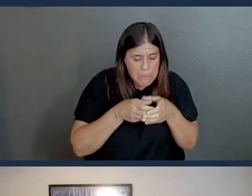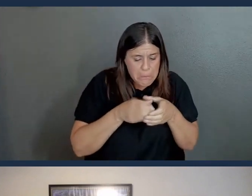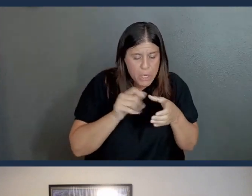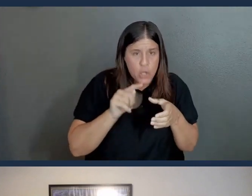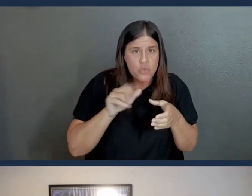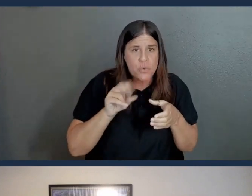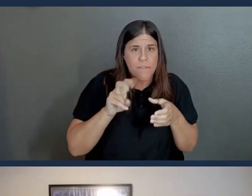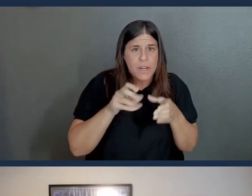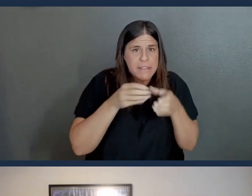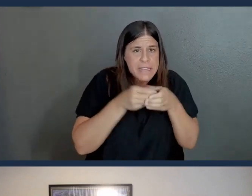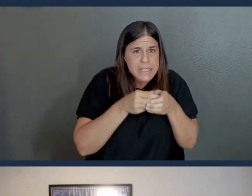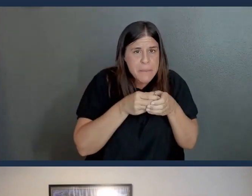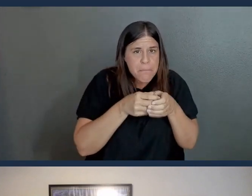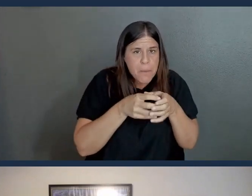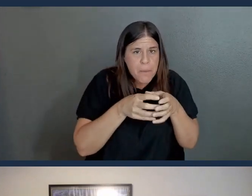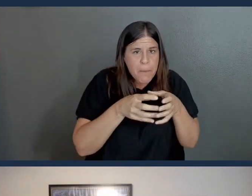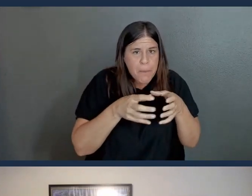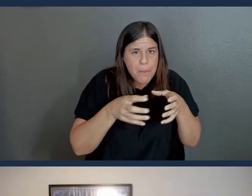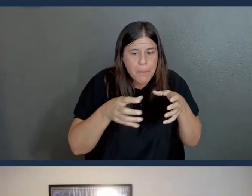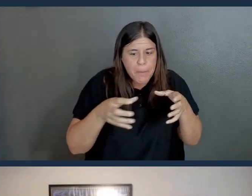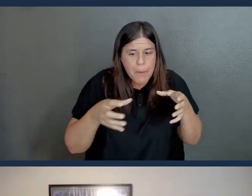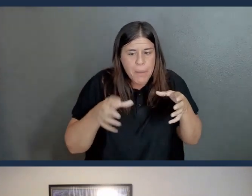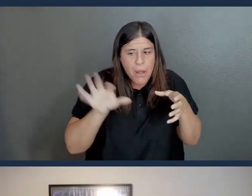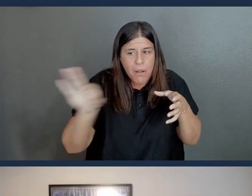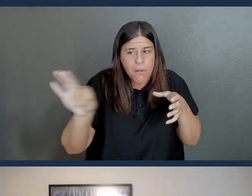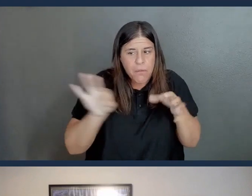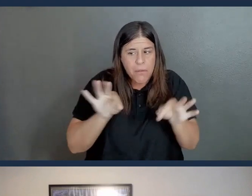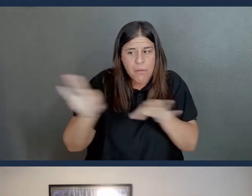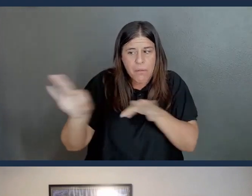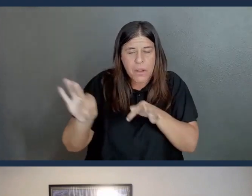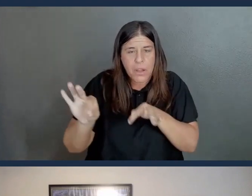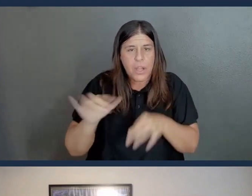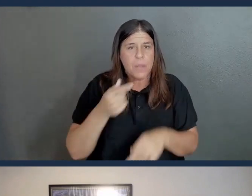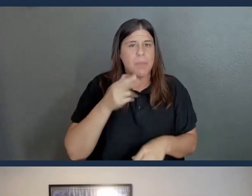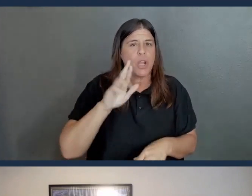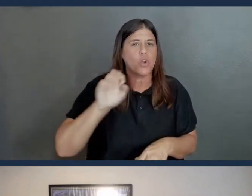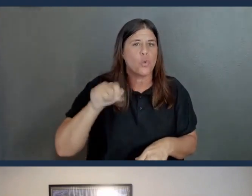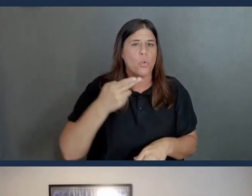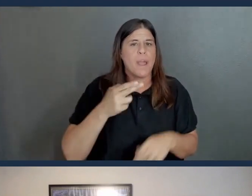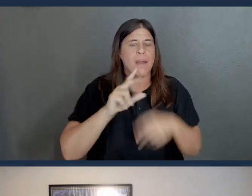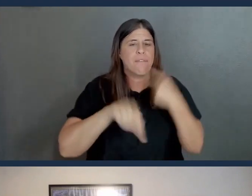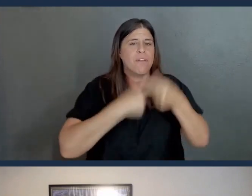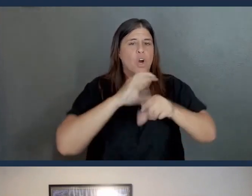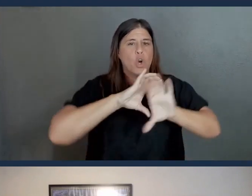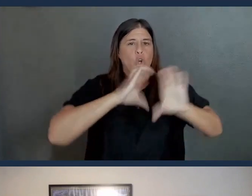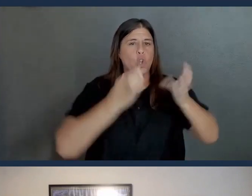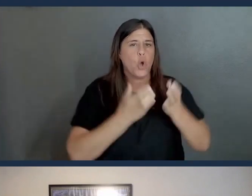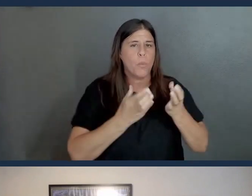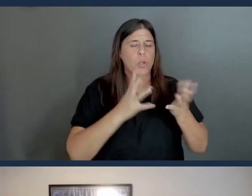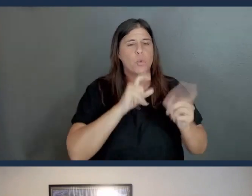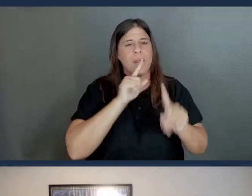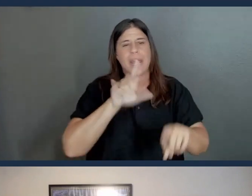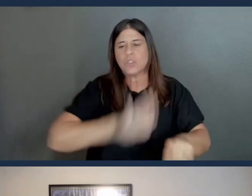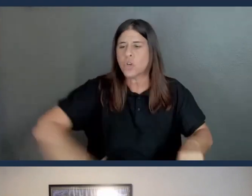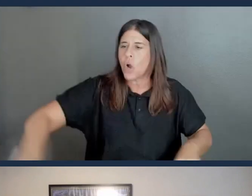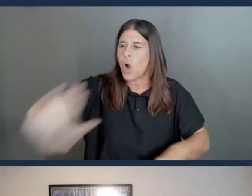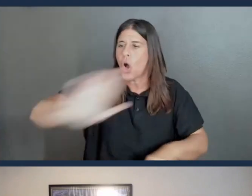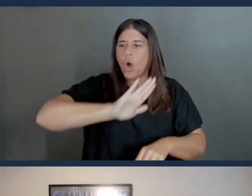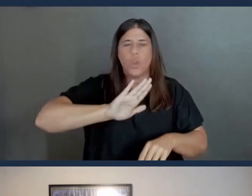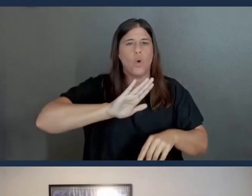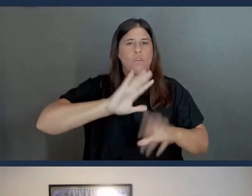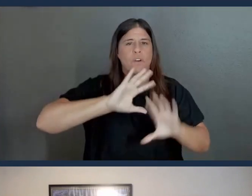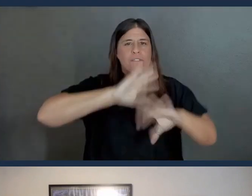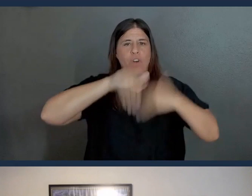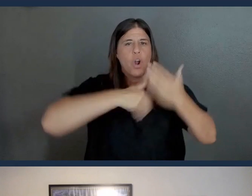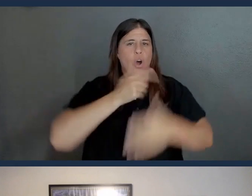there, versus some of the other ones we can graph global queries where you want to answer something across the entirety of the graph. PageRank